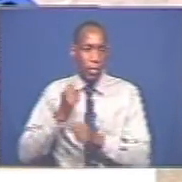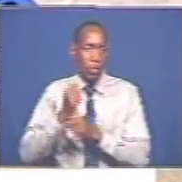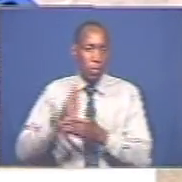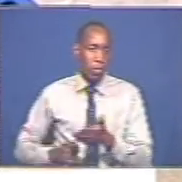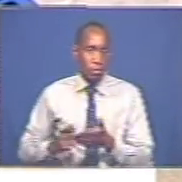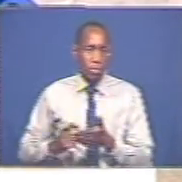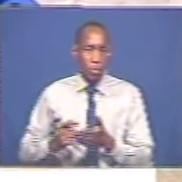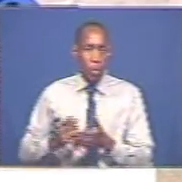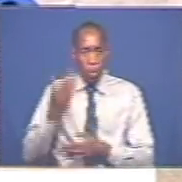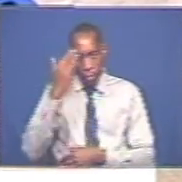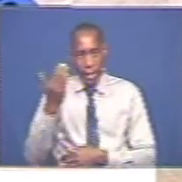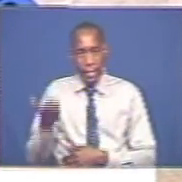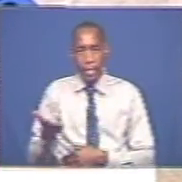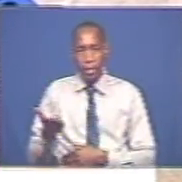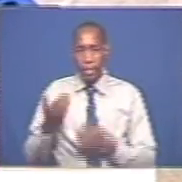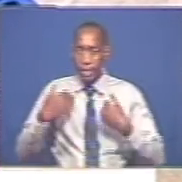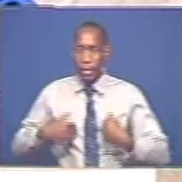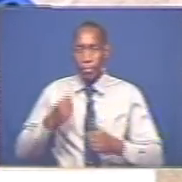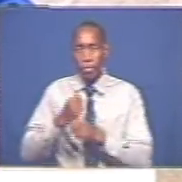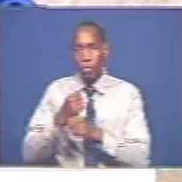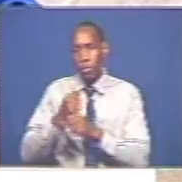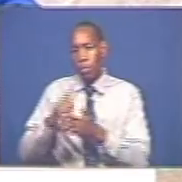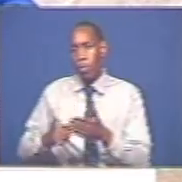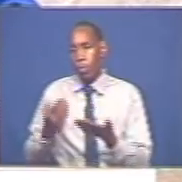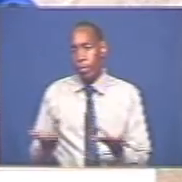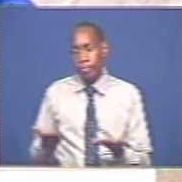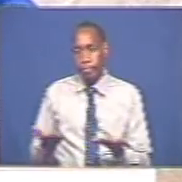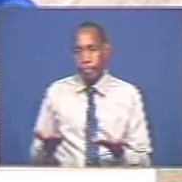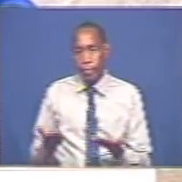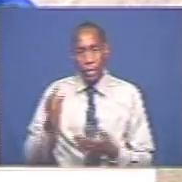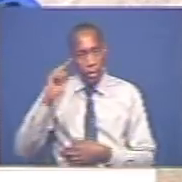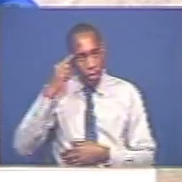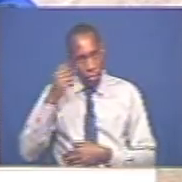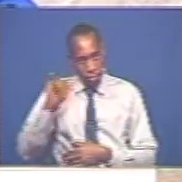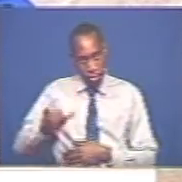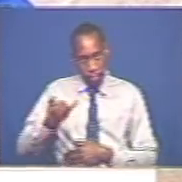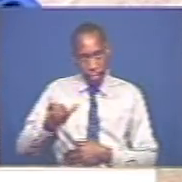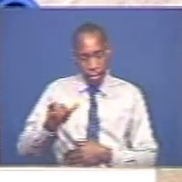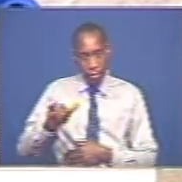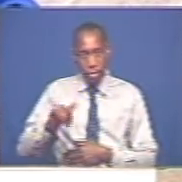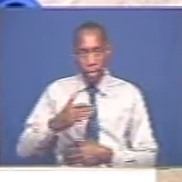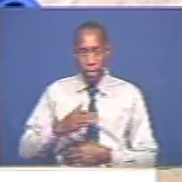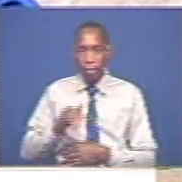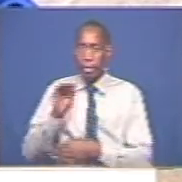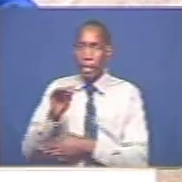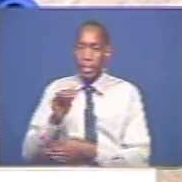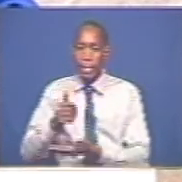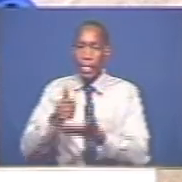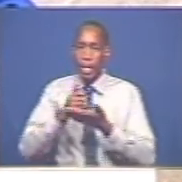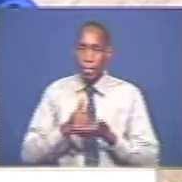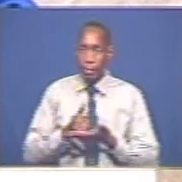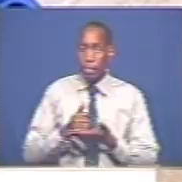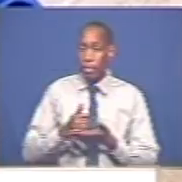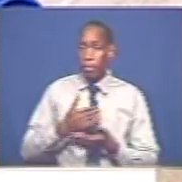here? What am I doing to myself? So that kind of thought is what drove me to go and ask for help. I didn't even